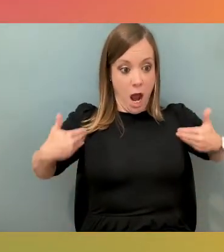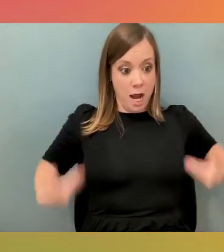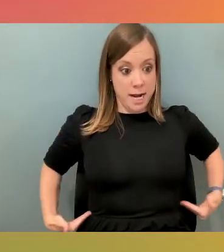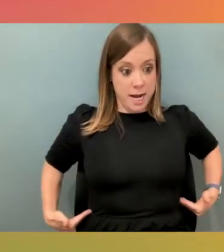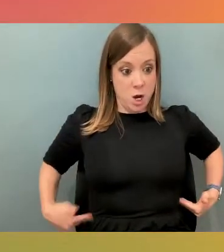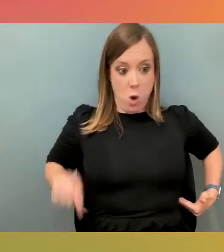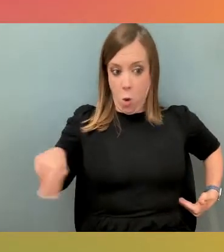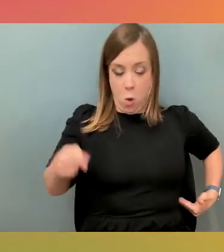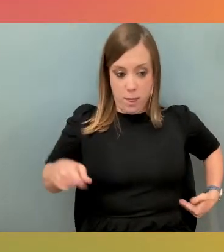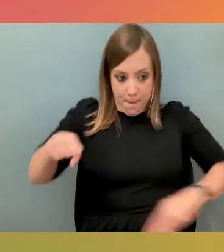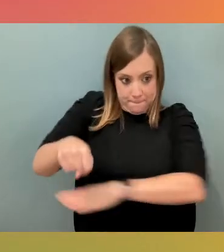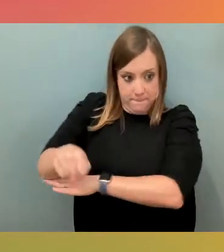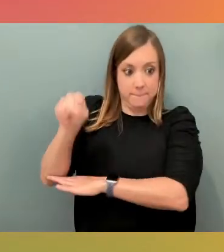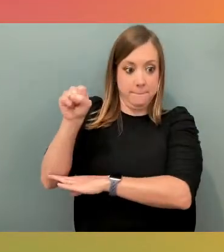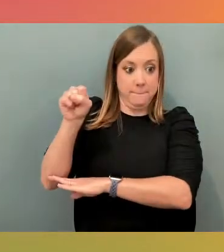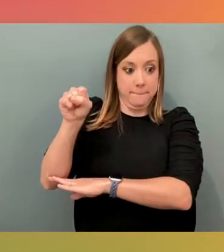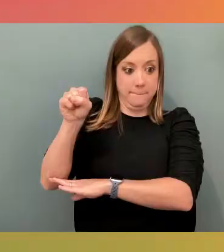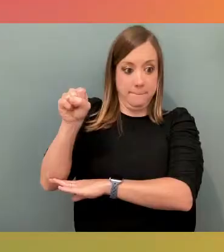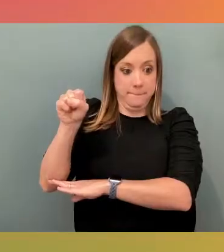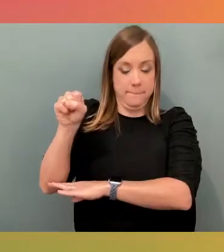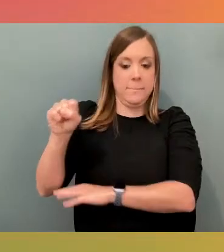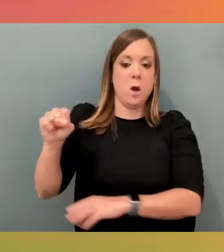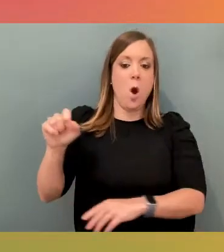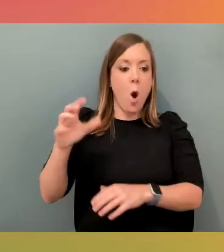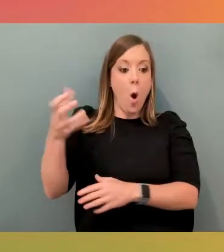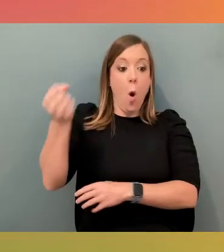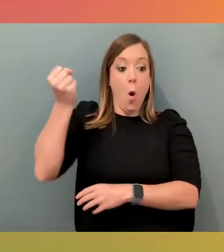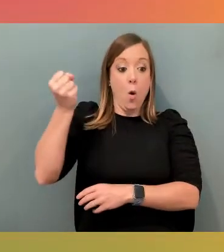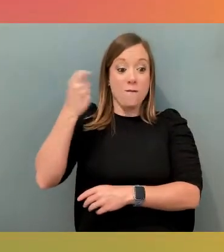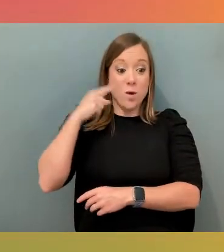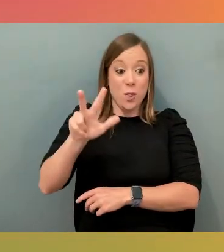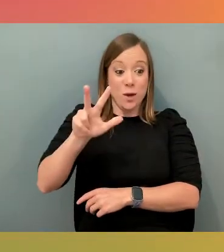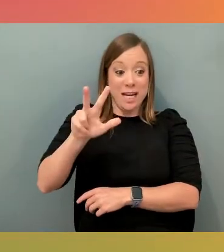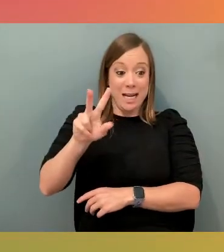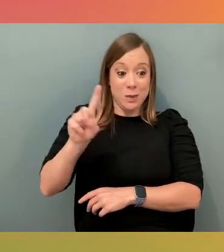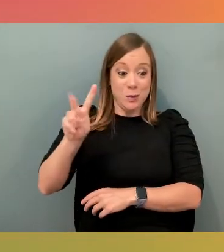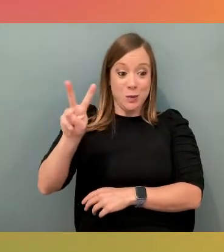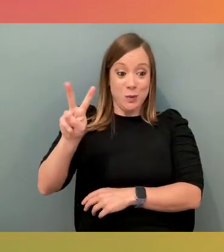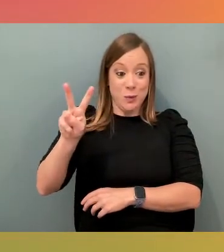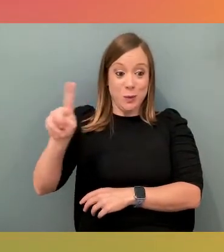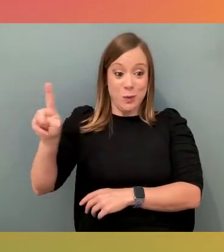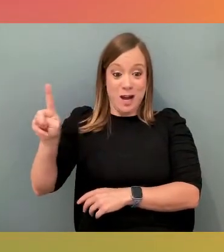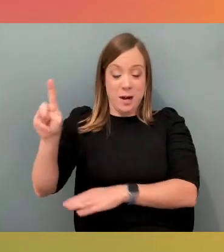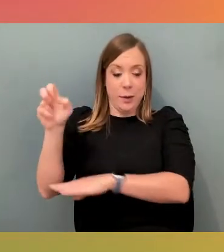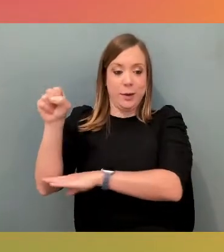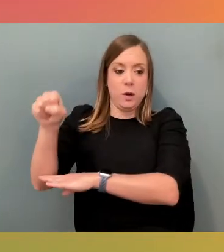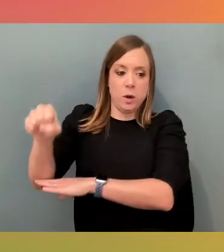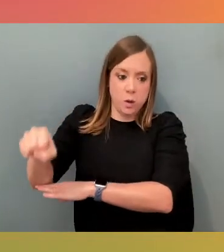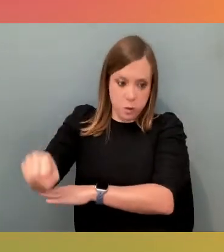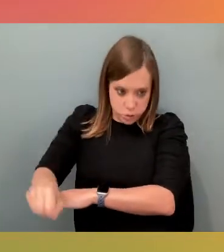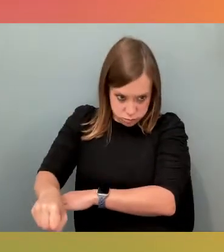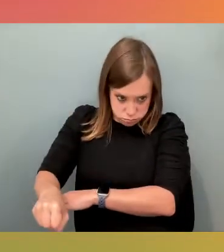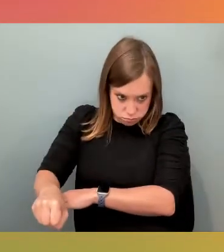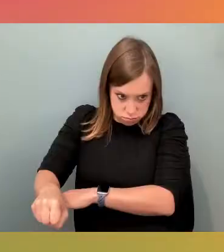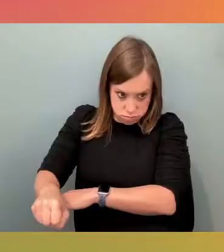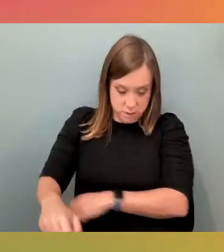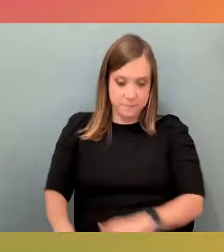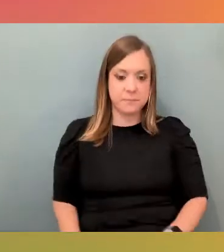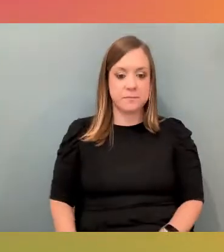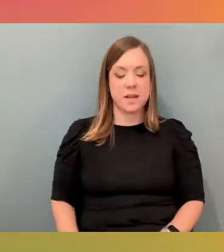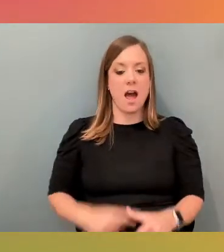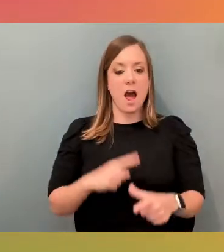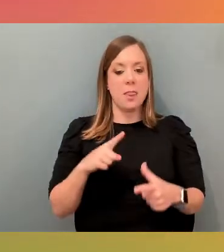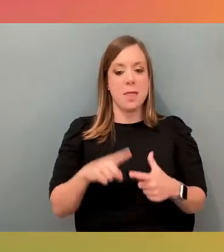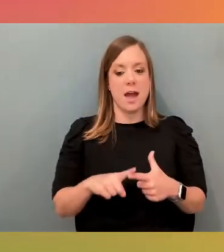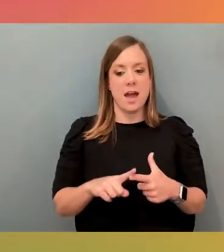cobra, and hold it for 3. Breathe for 2, 1. Lower down, tuck your toes, bend